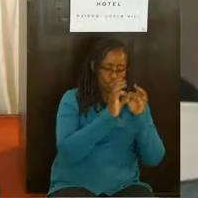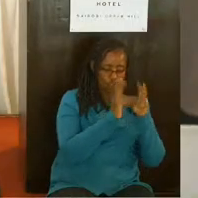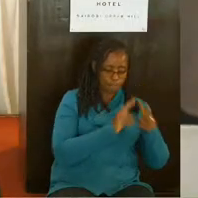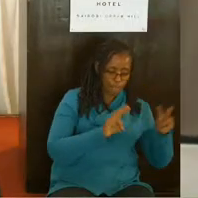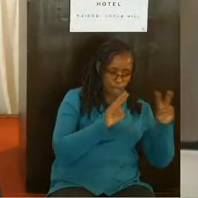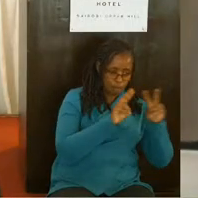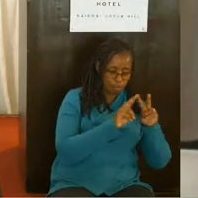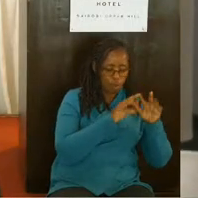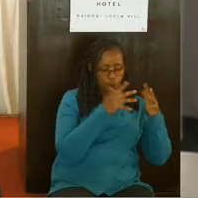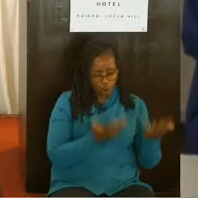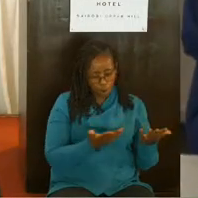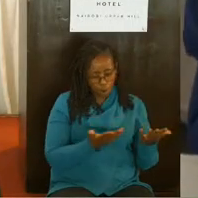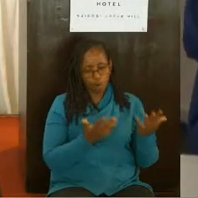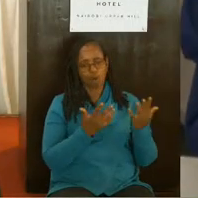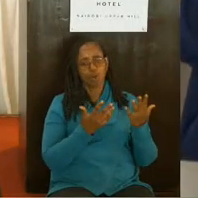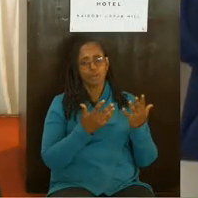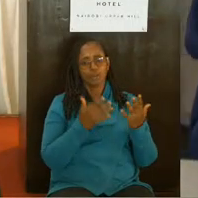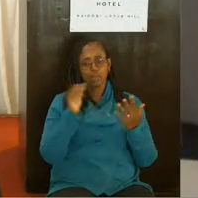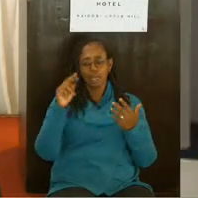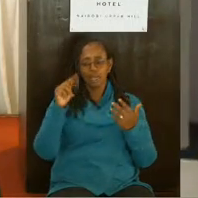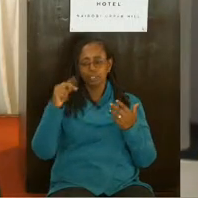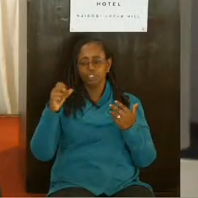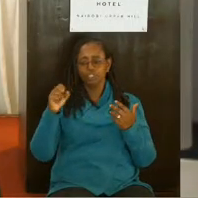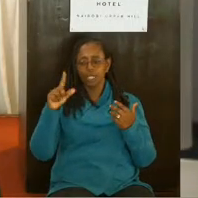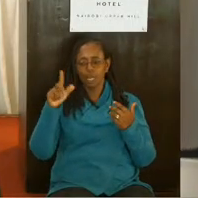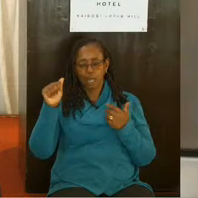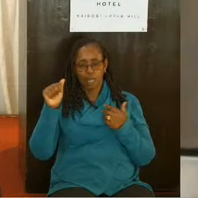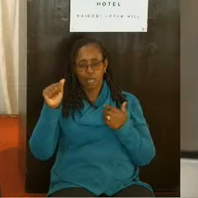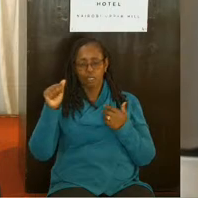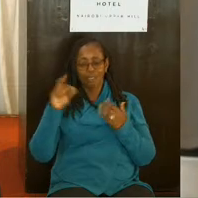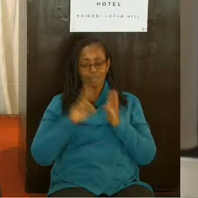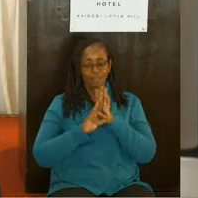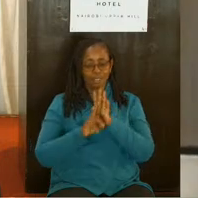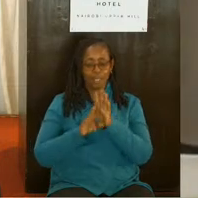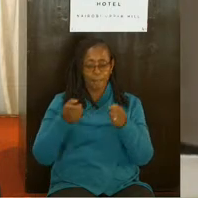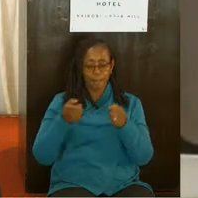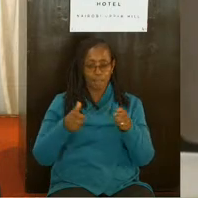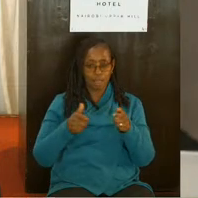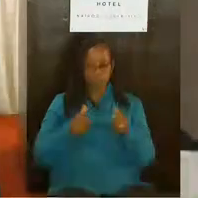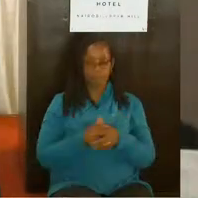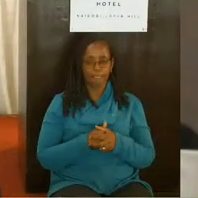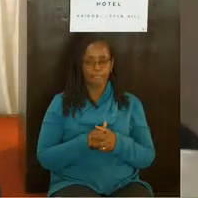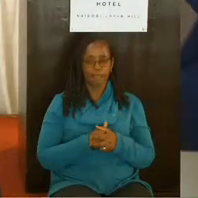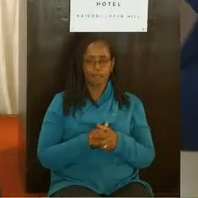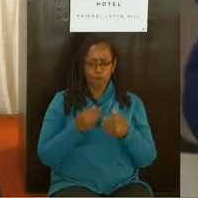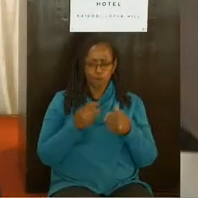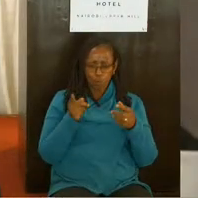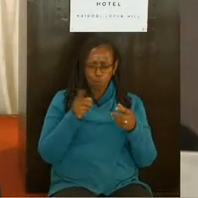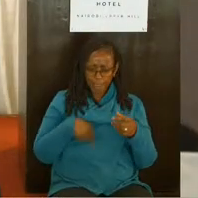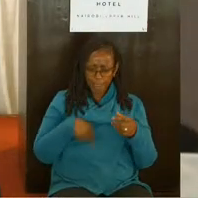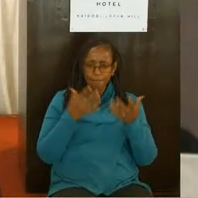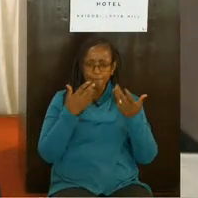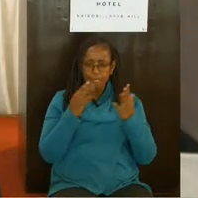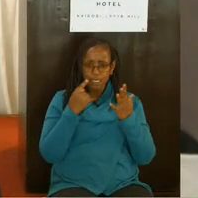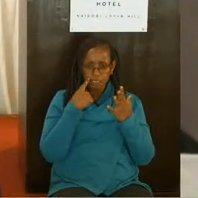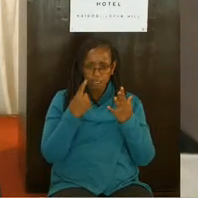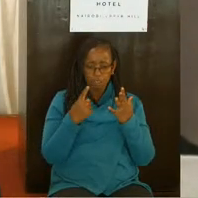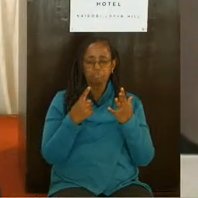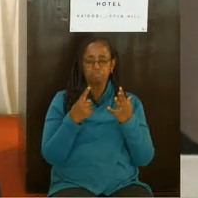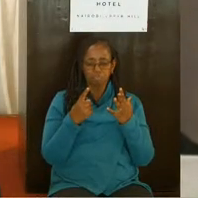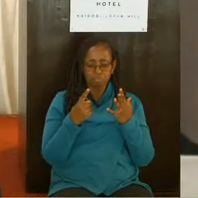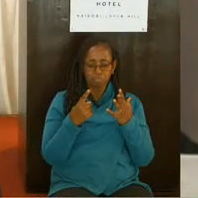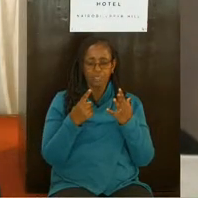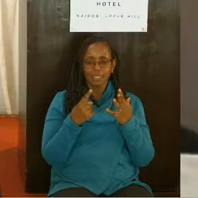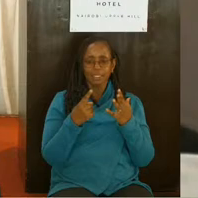values or Angela representing a media so we've seen the potential of the